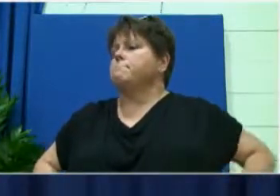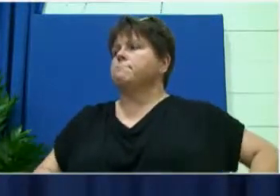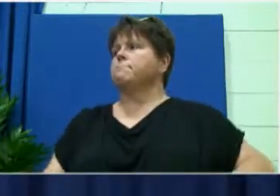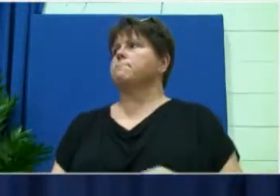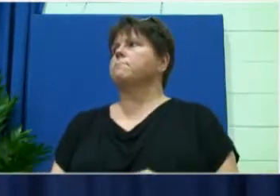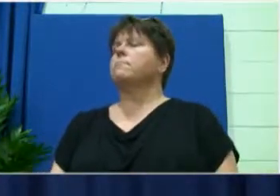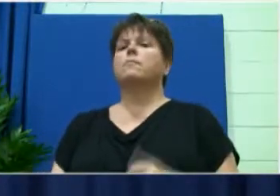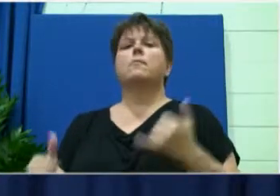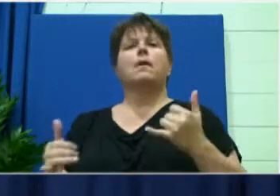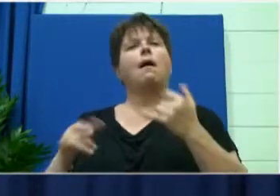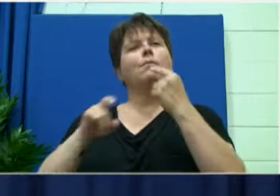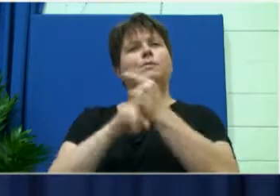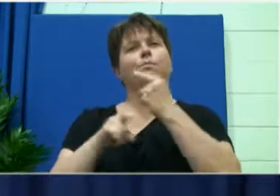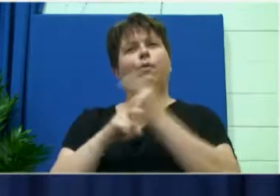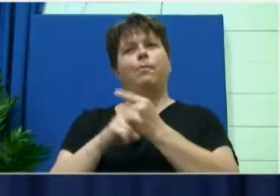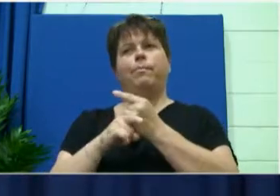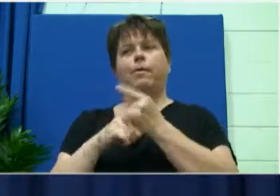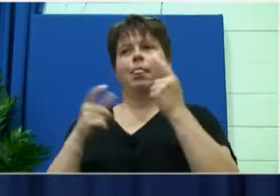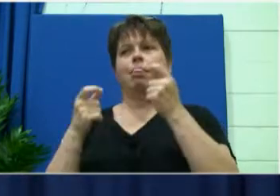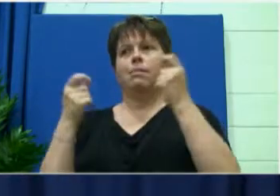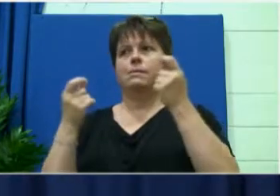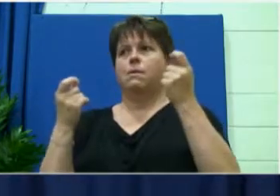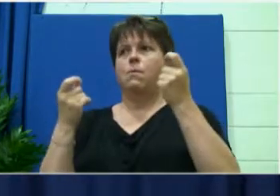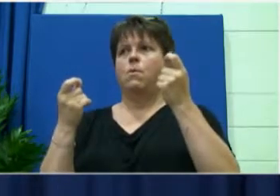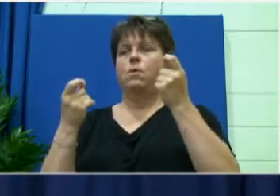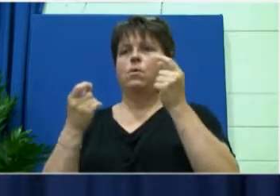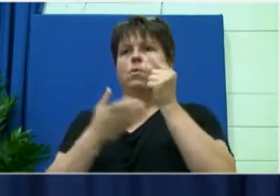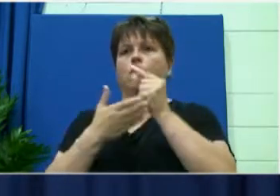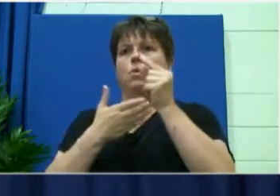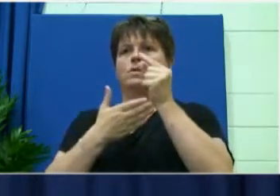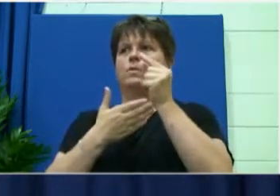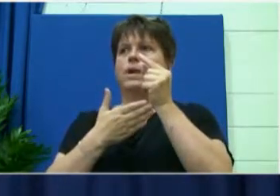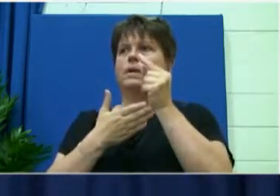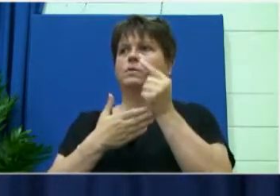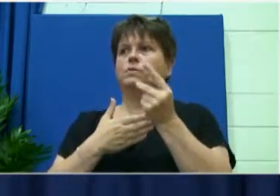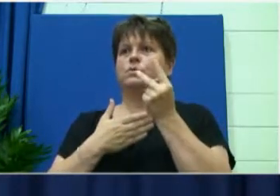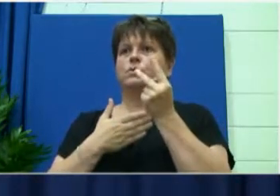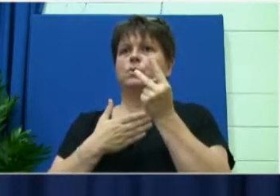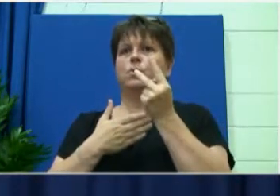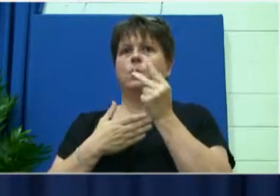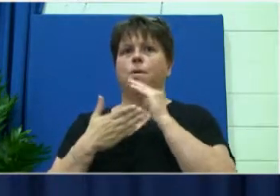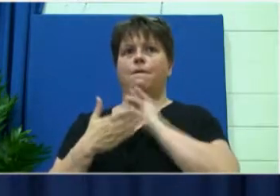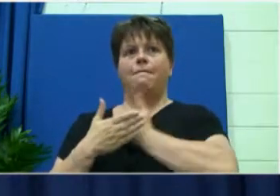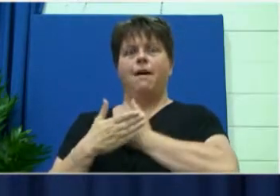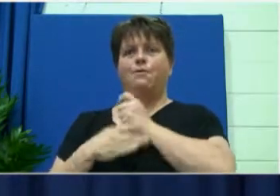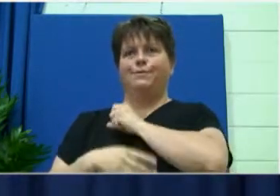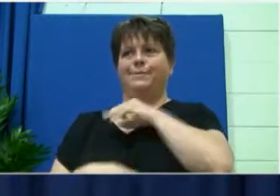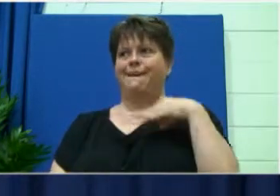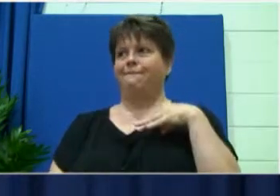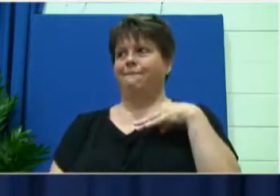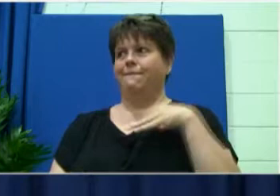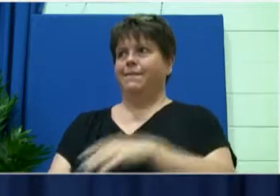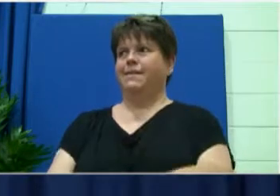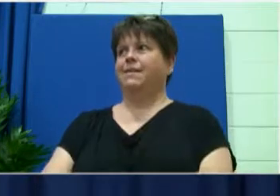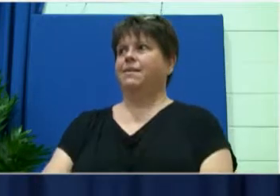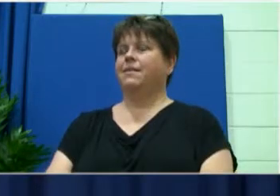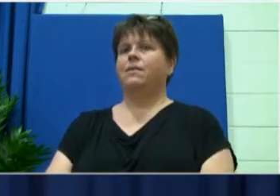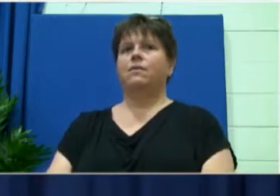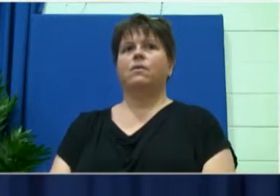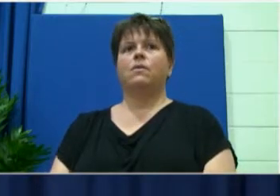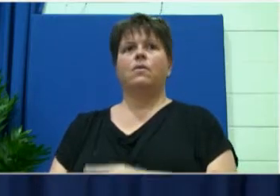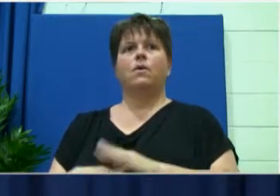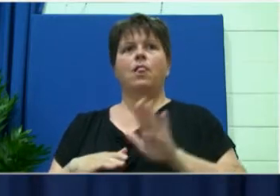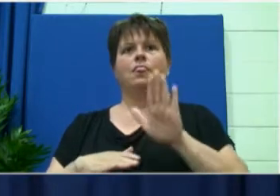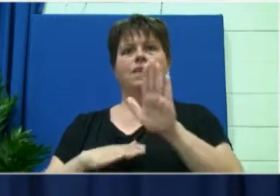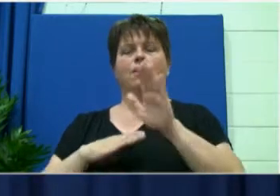How appropriate it is at this ceremony to congratulate two of our own staff members who have also furthered